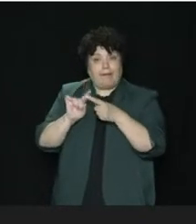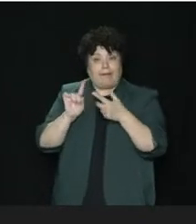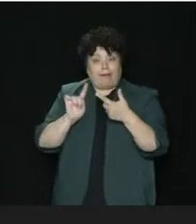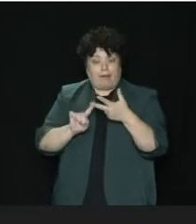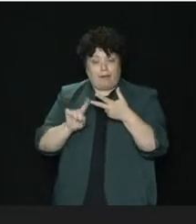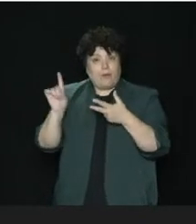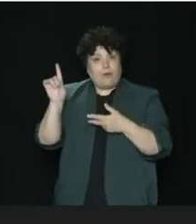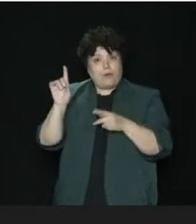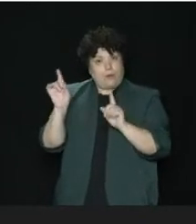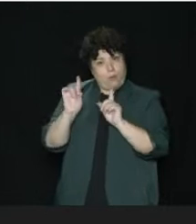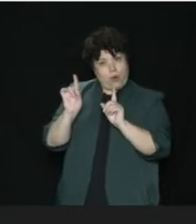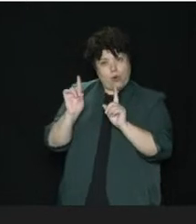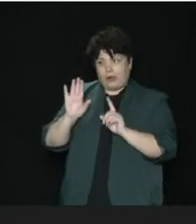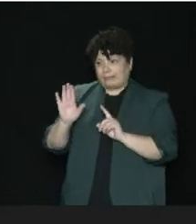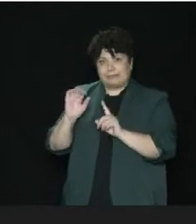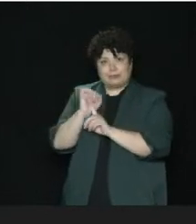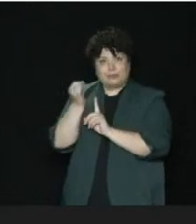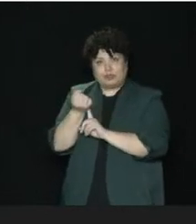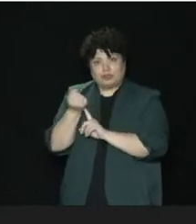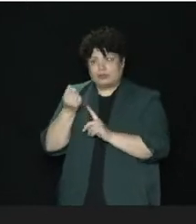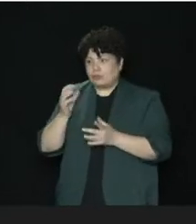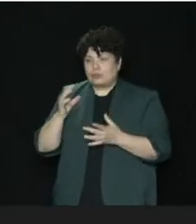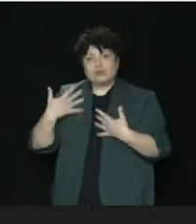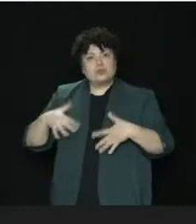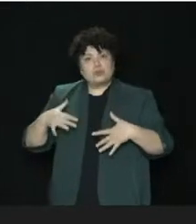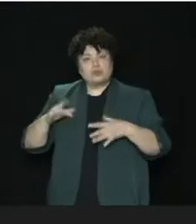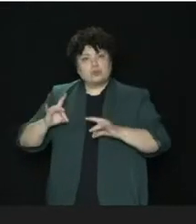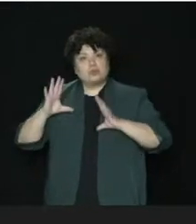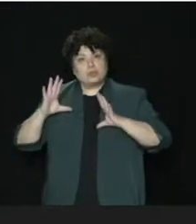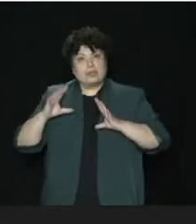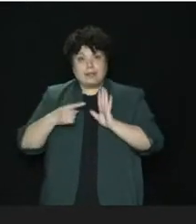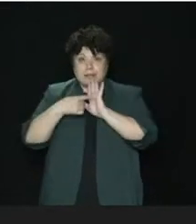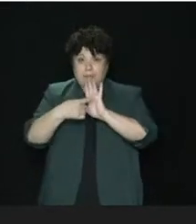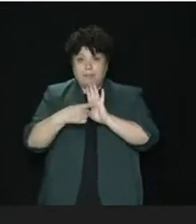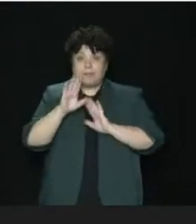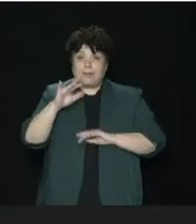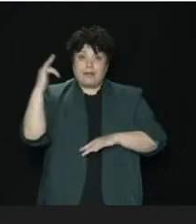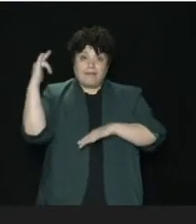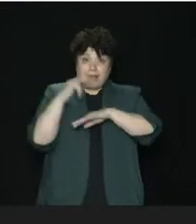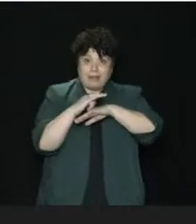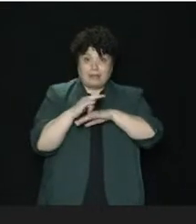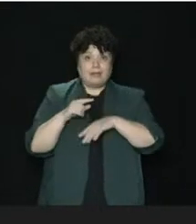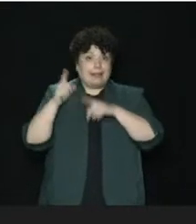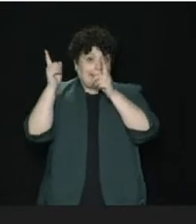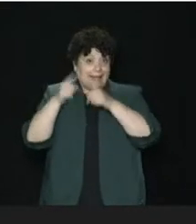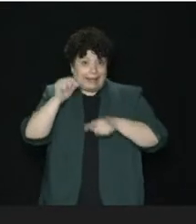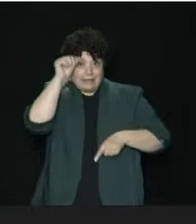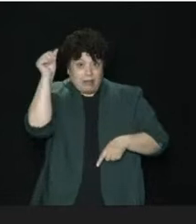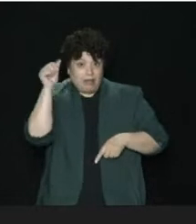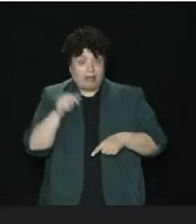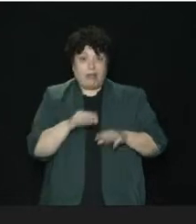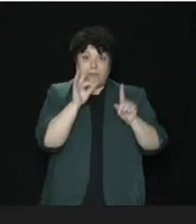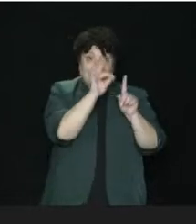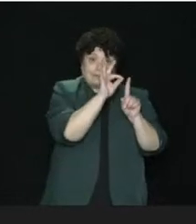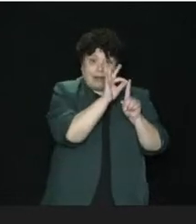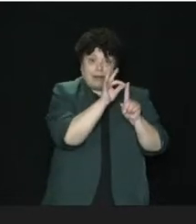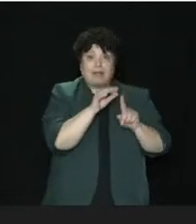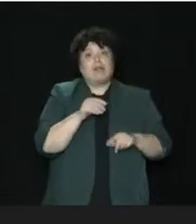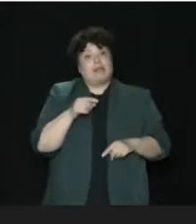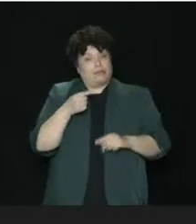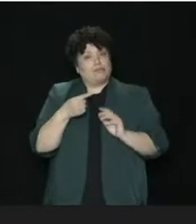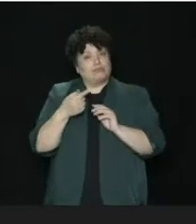are. And for example, the system clearly showed that in the case of flights from India and Pakistan, there was a higher level